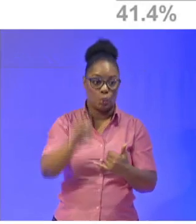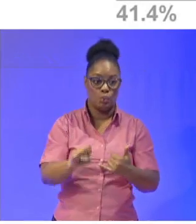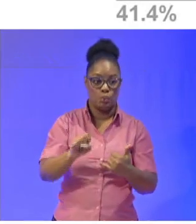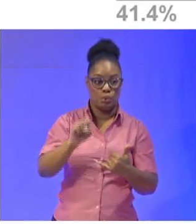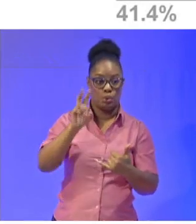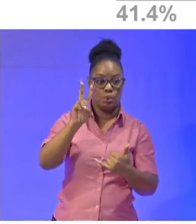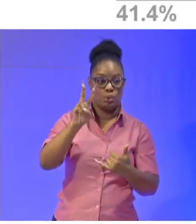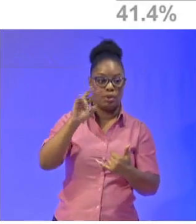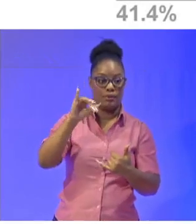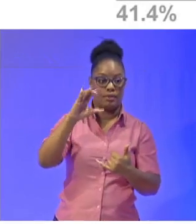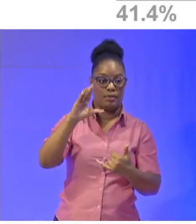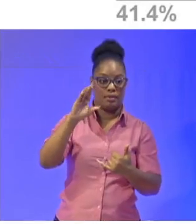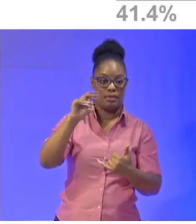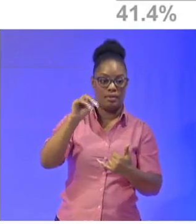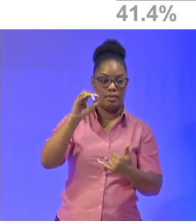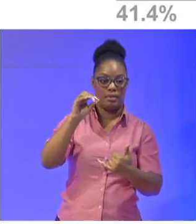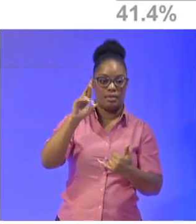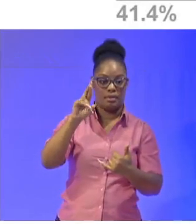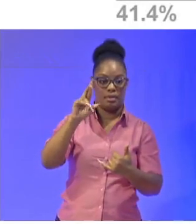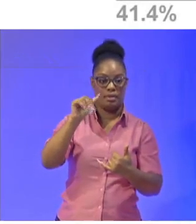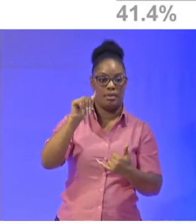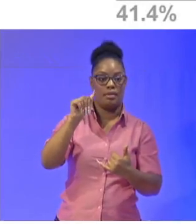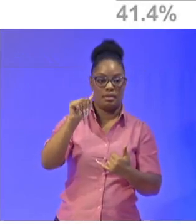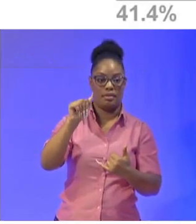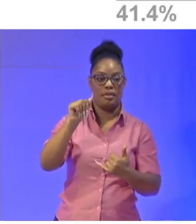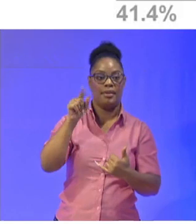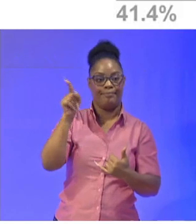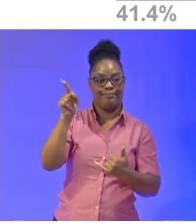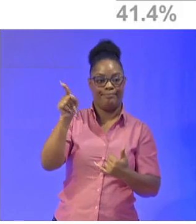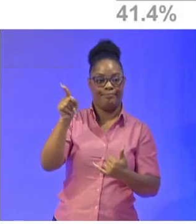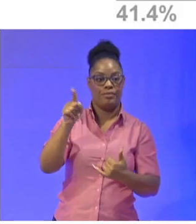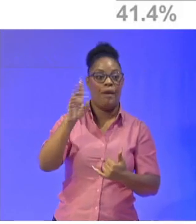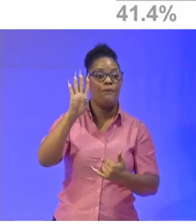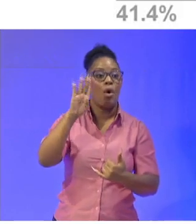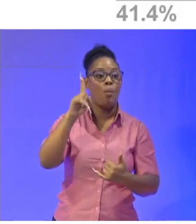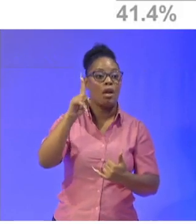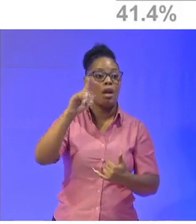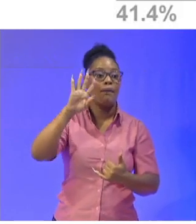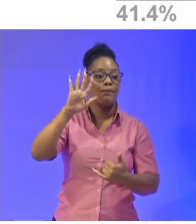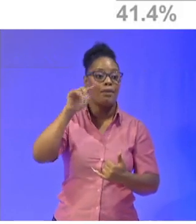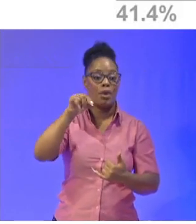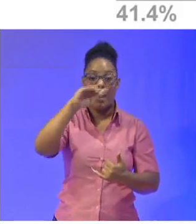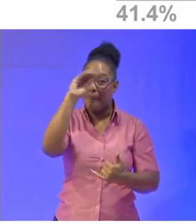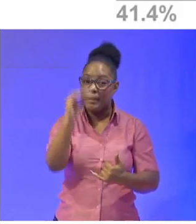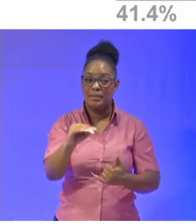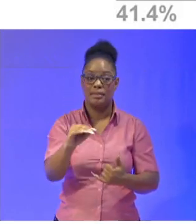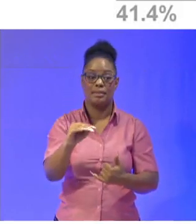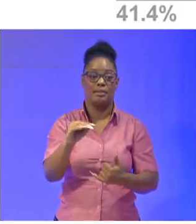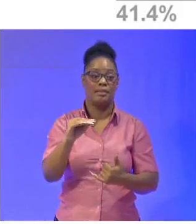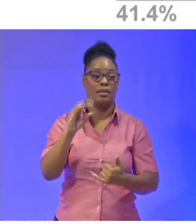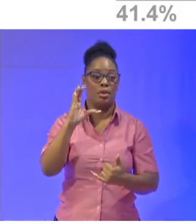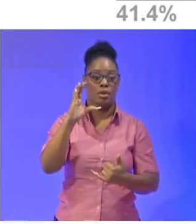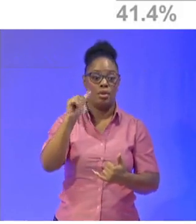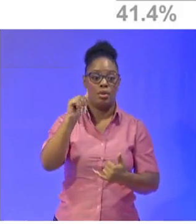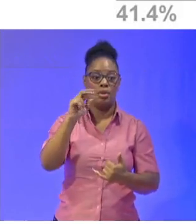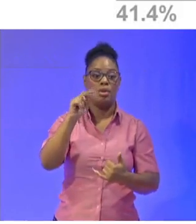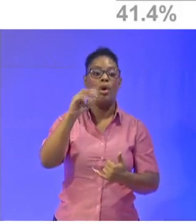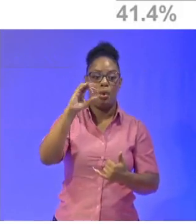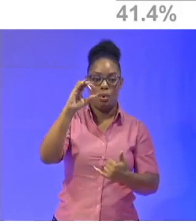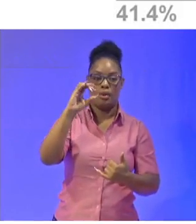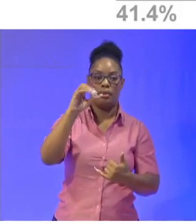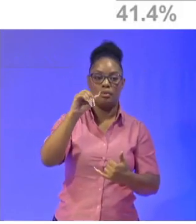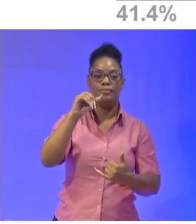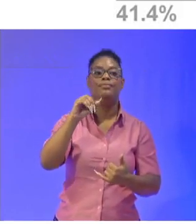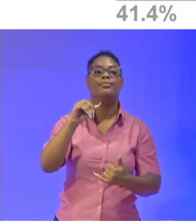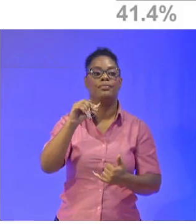a great preponderance of the cases in Victoria, 41.4%, Caroni at 14.5%, the